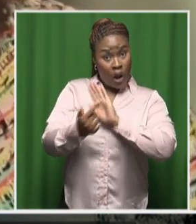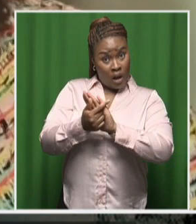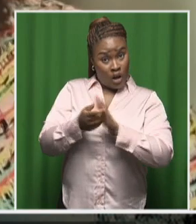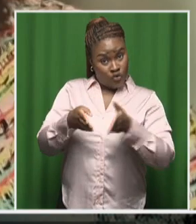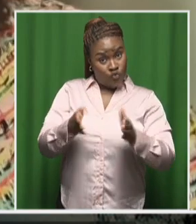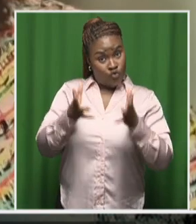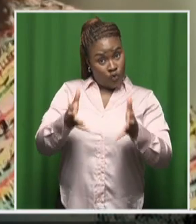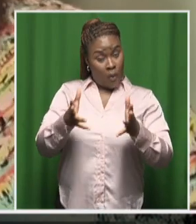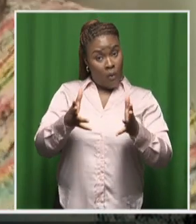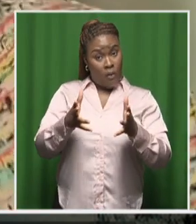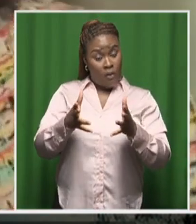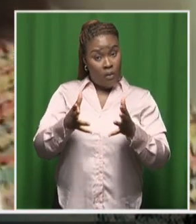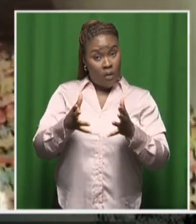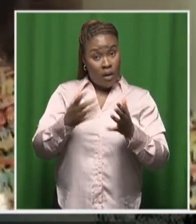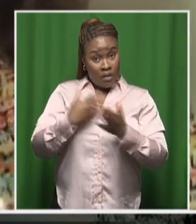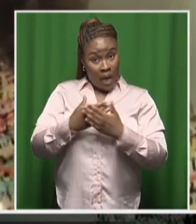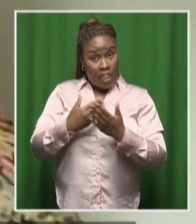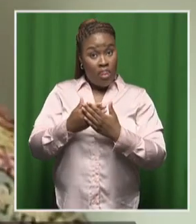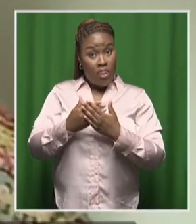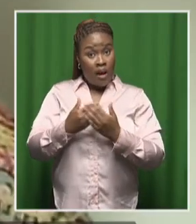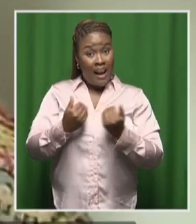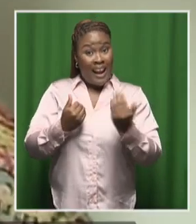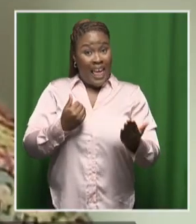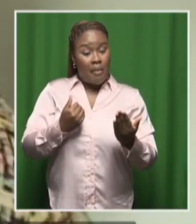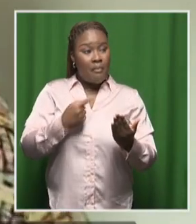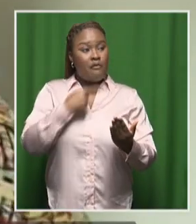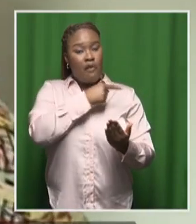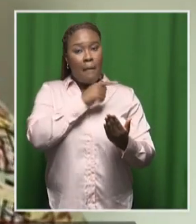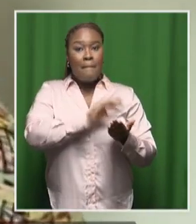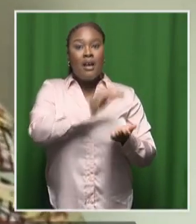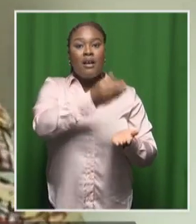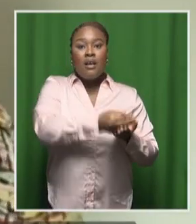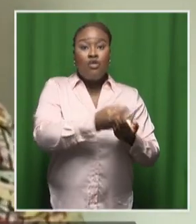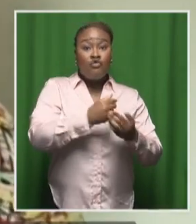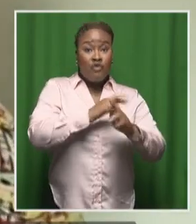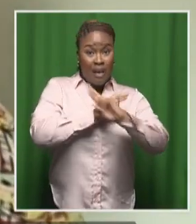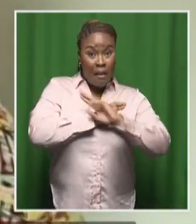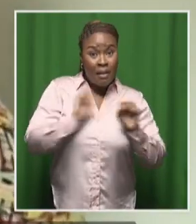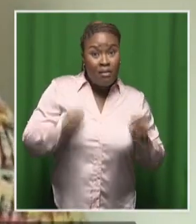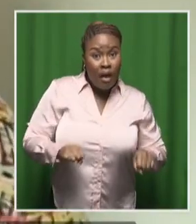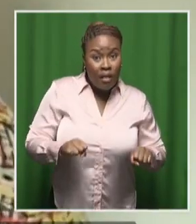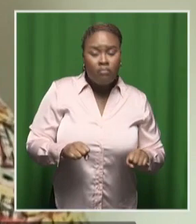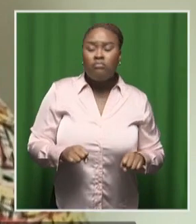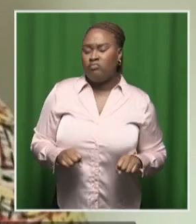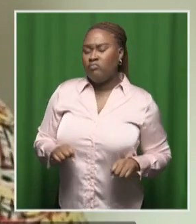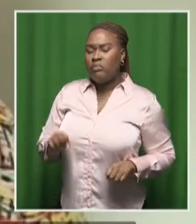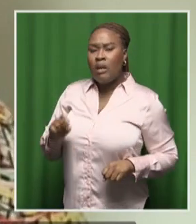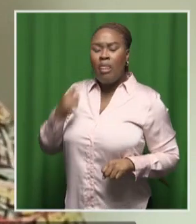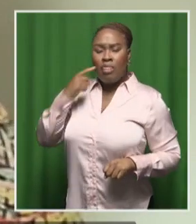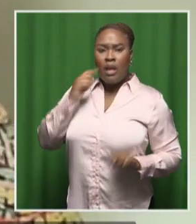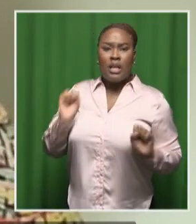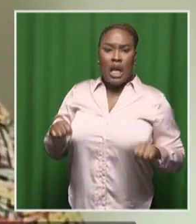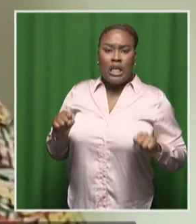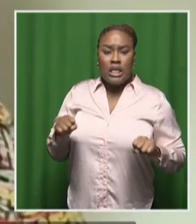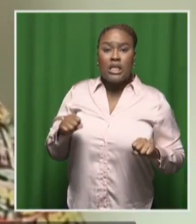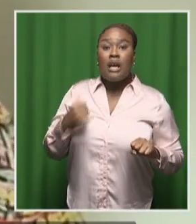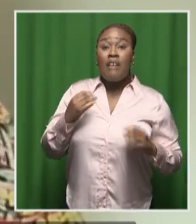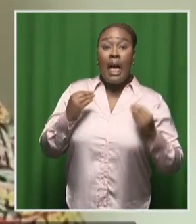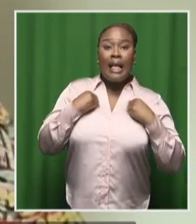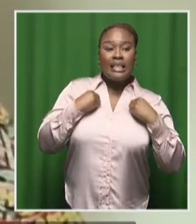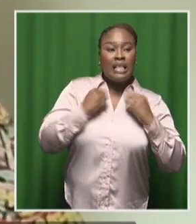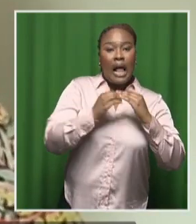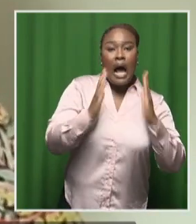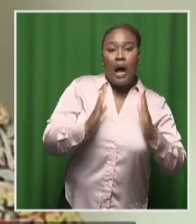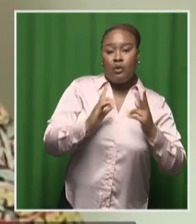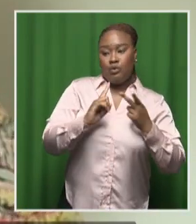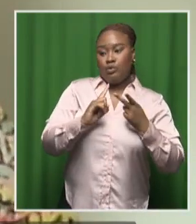place? Yes, I mean, I do think that if there are assets, that they need to be